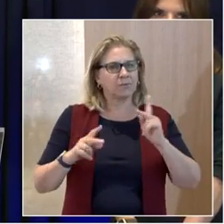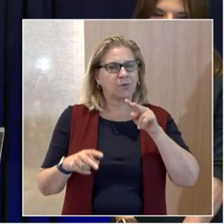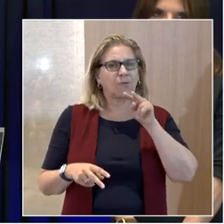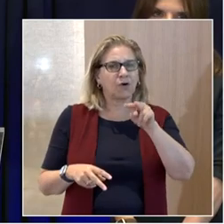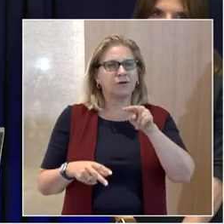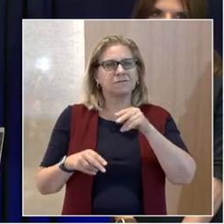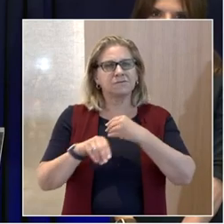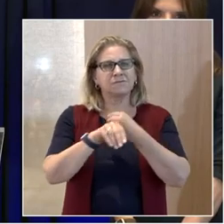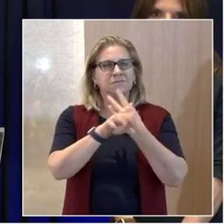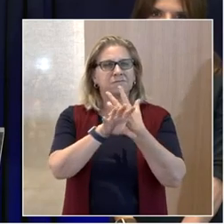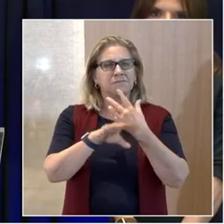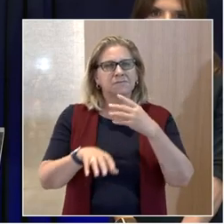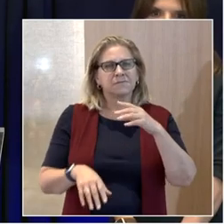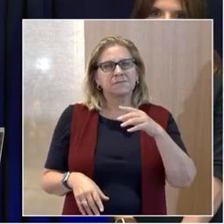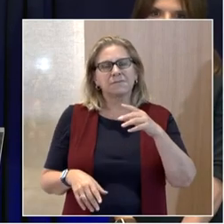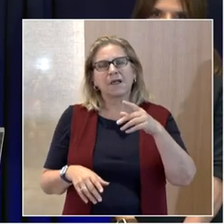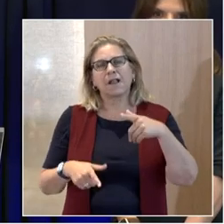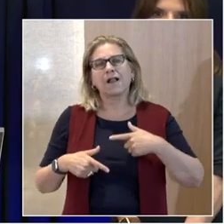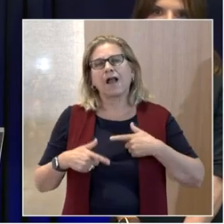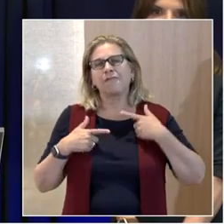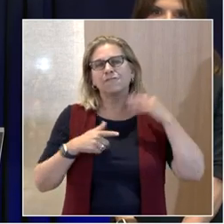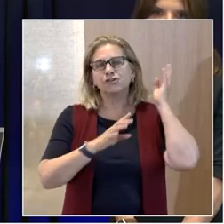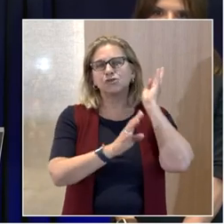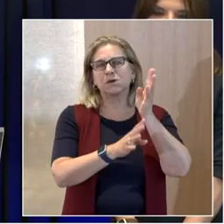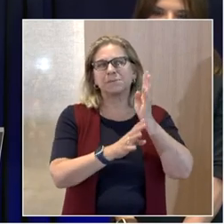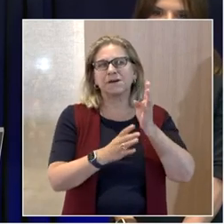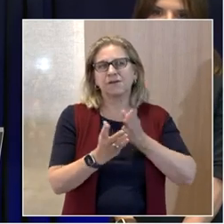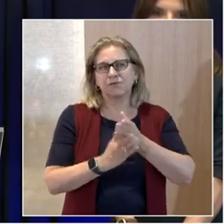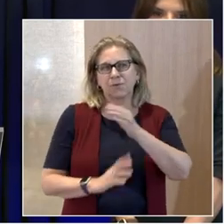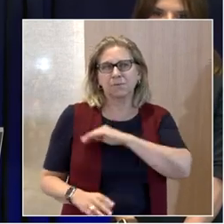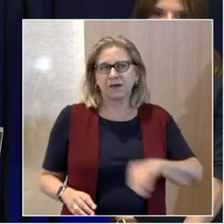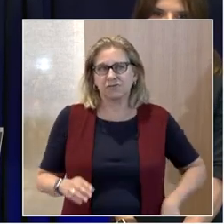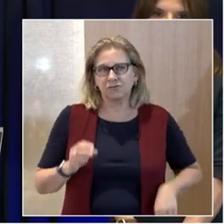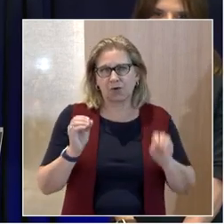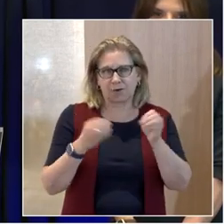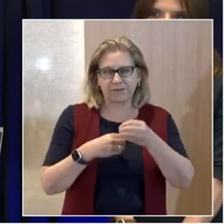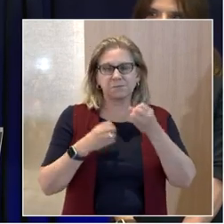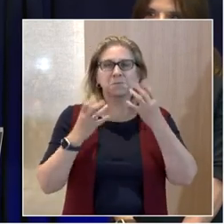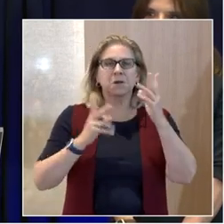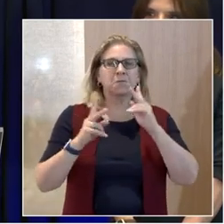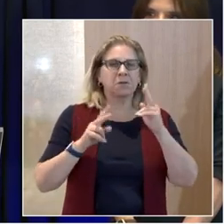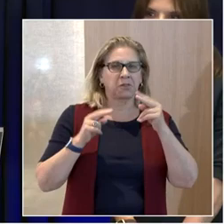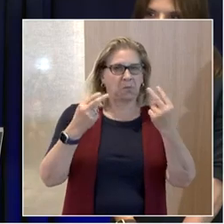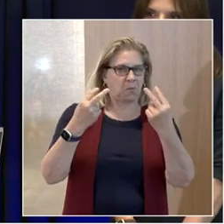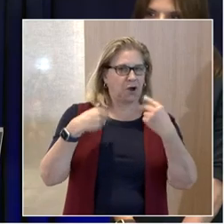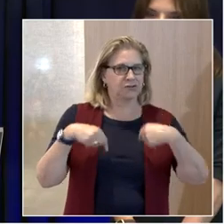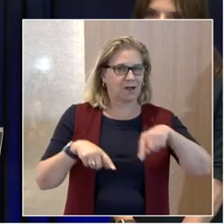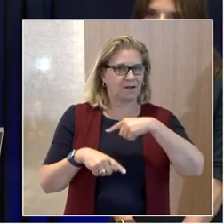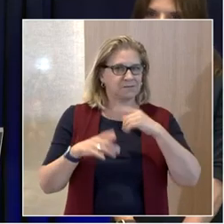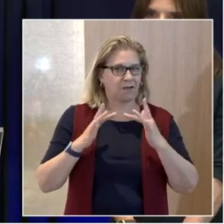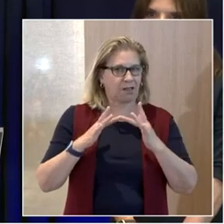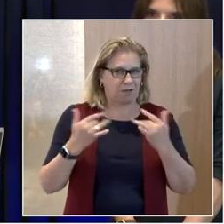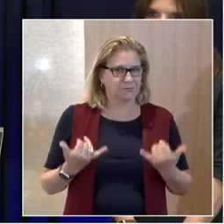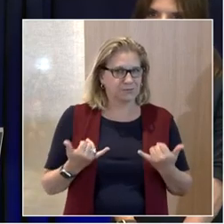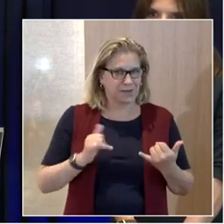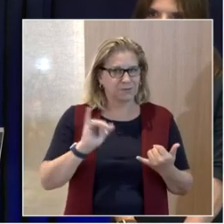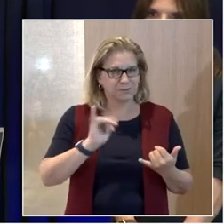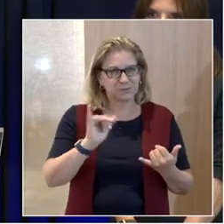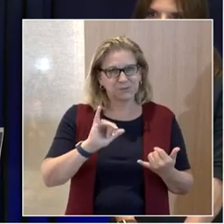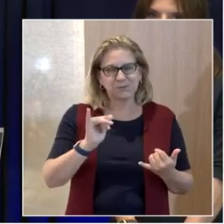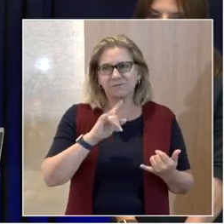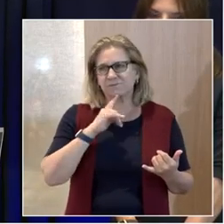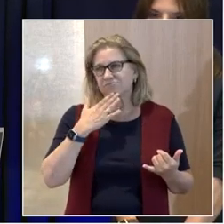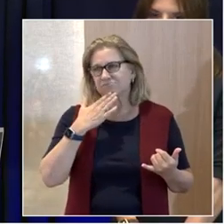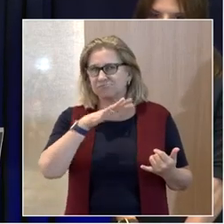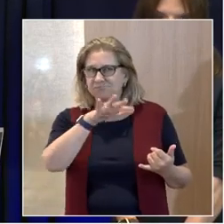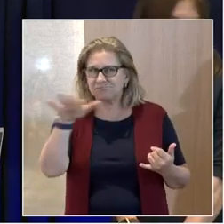feed. So thank you for those who are joining us online. I should also say, I'm not just amazed by the number and volume of